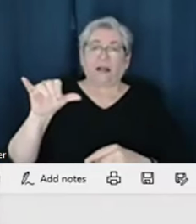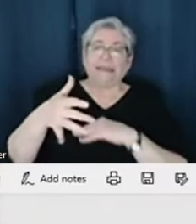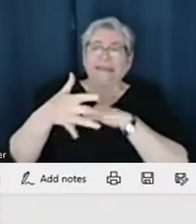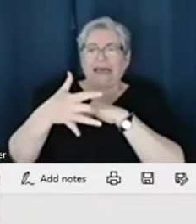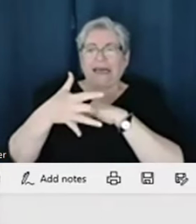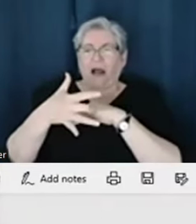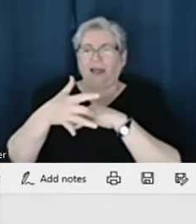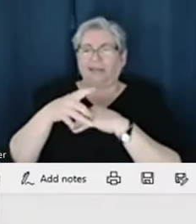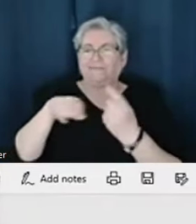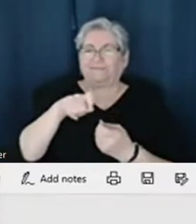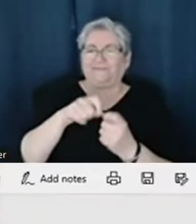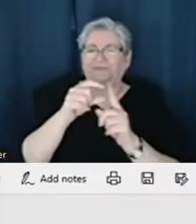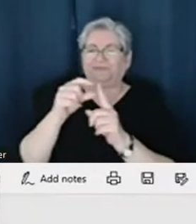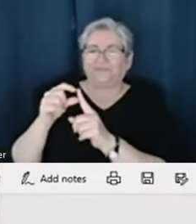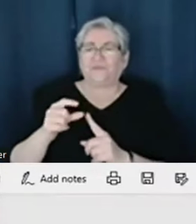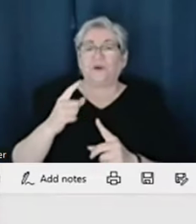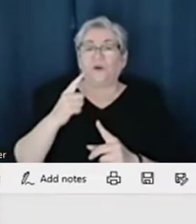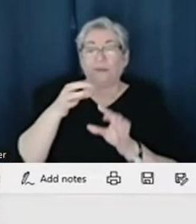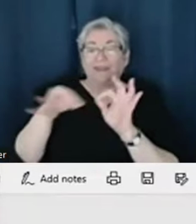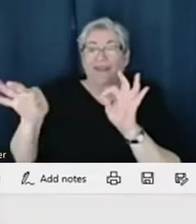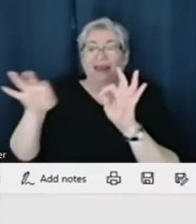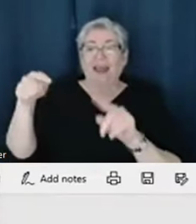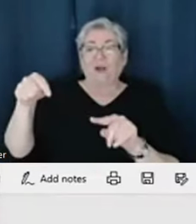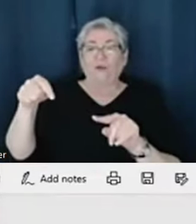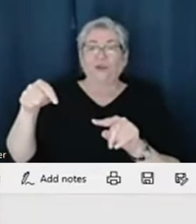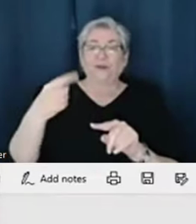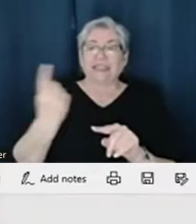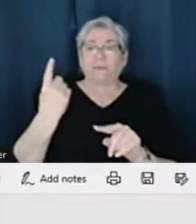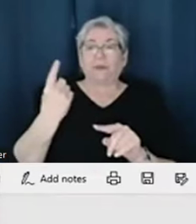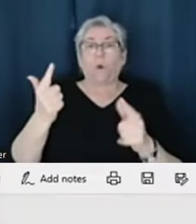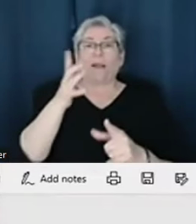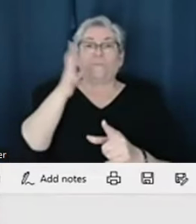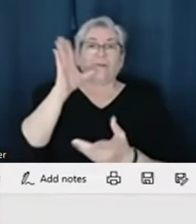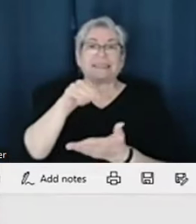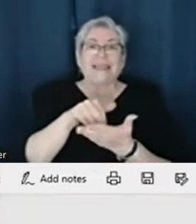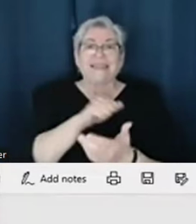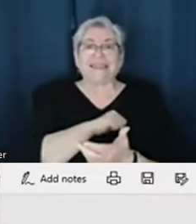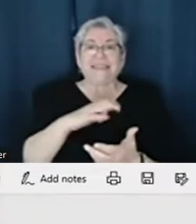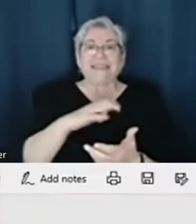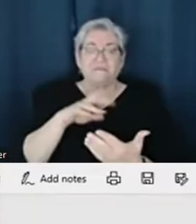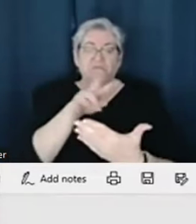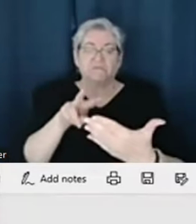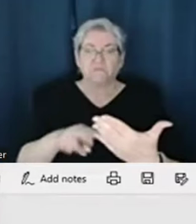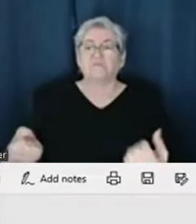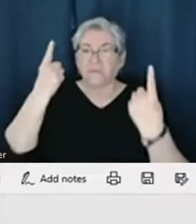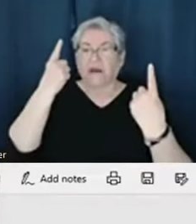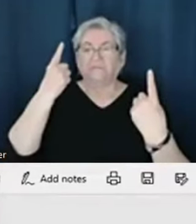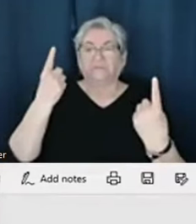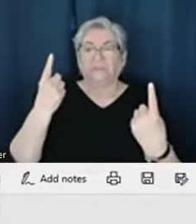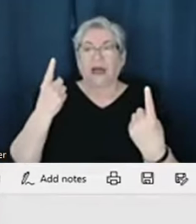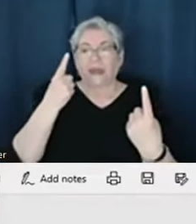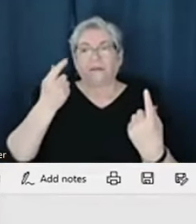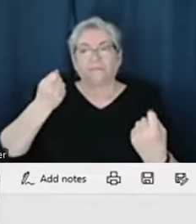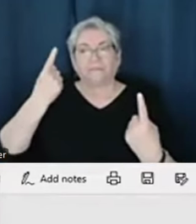that the language used was something that all parent center staff would understand and be able to relay to families and